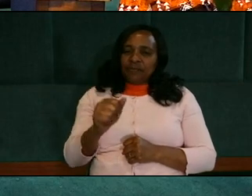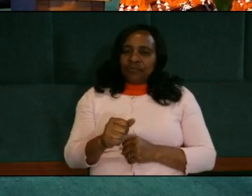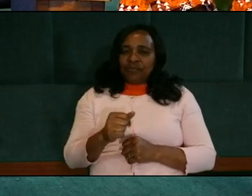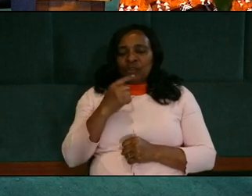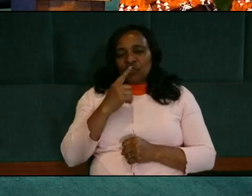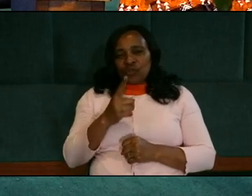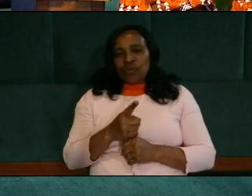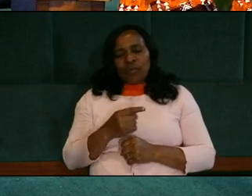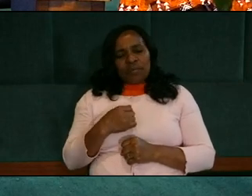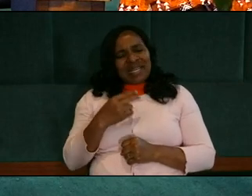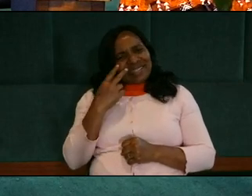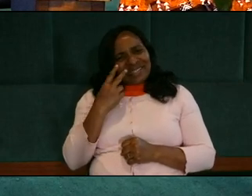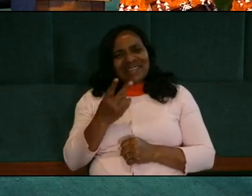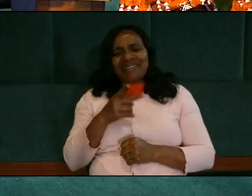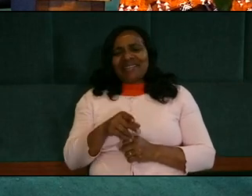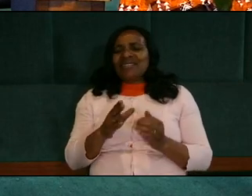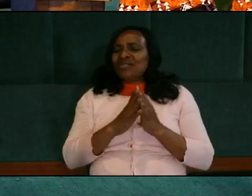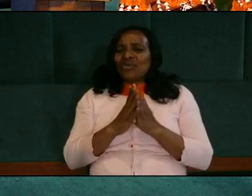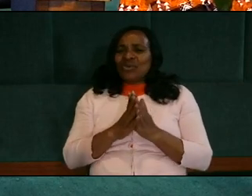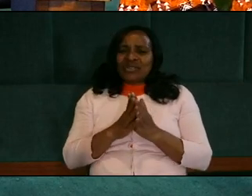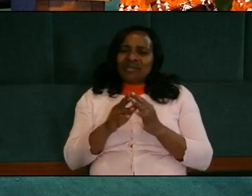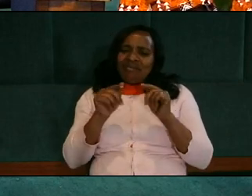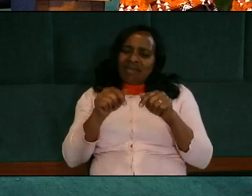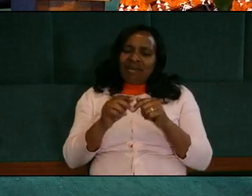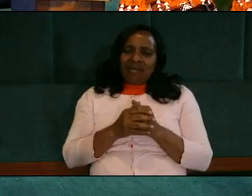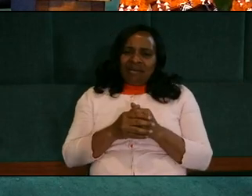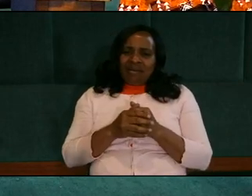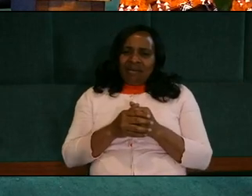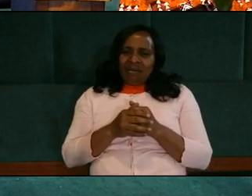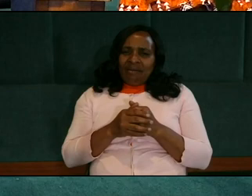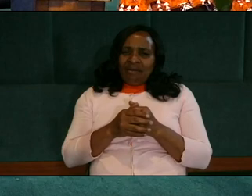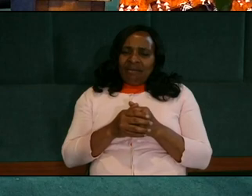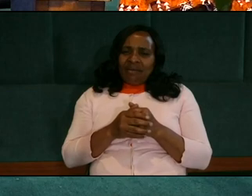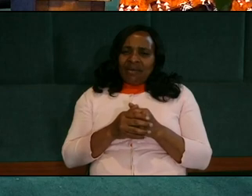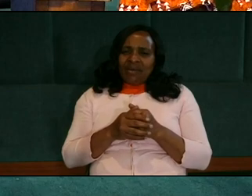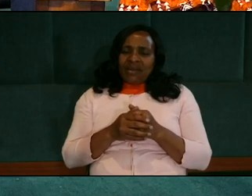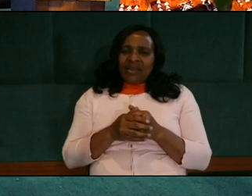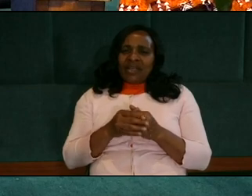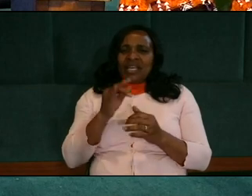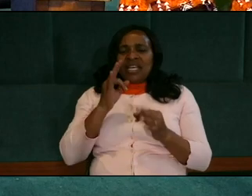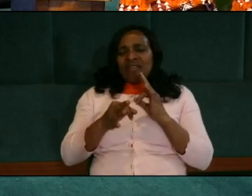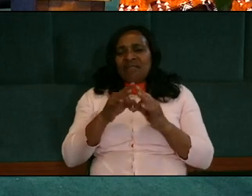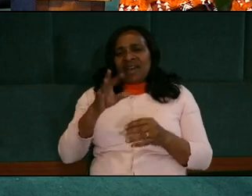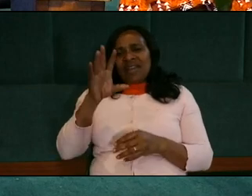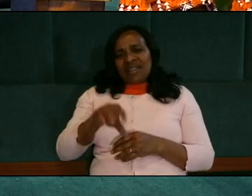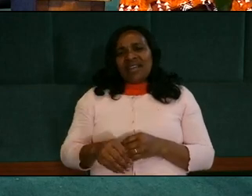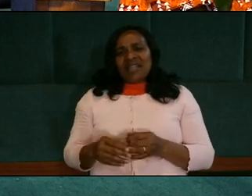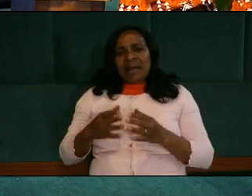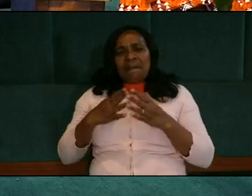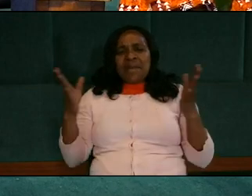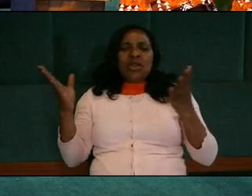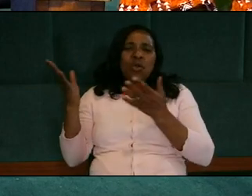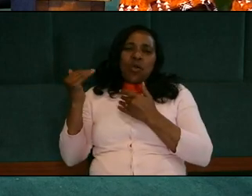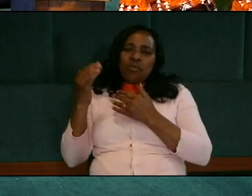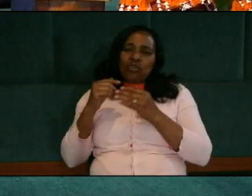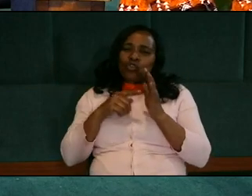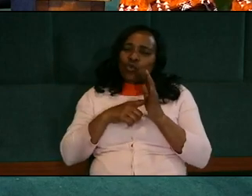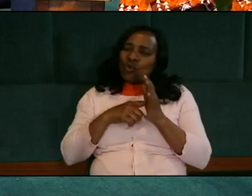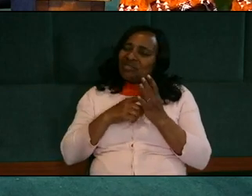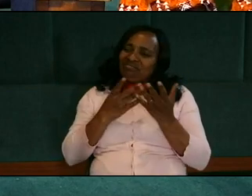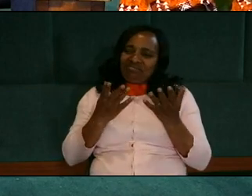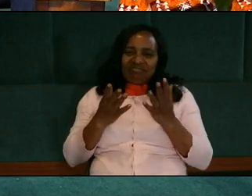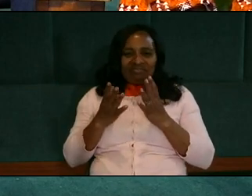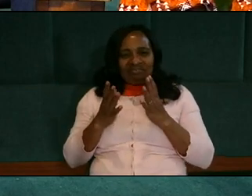Yeah. So, the way I see this story right here is, if we like take the huge scope, it's actually showing like sort